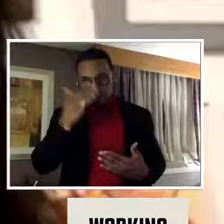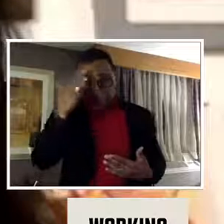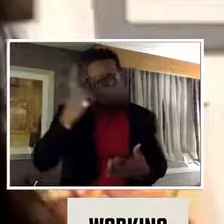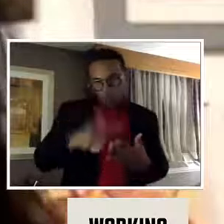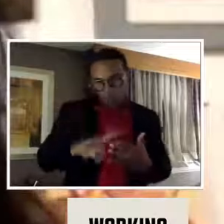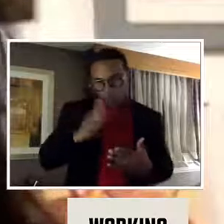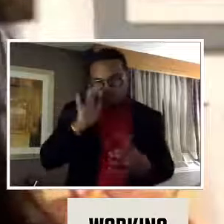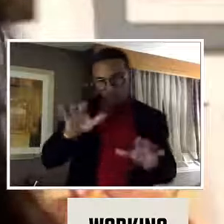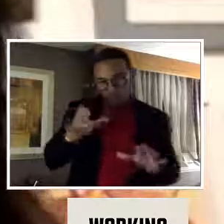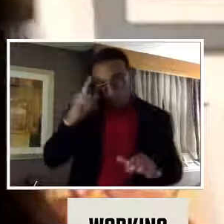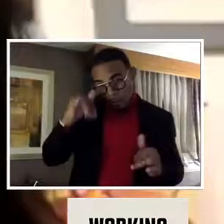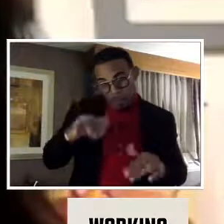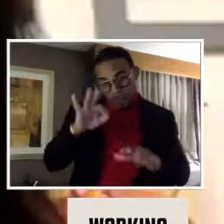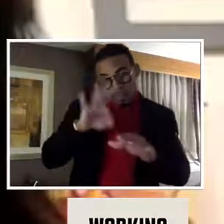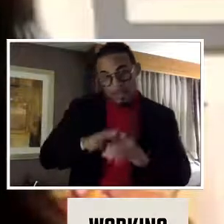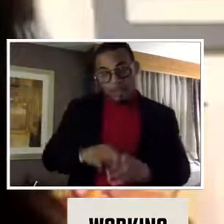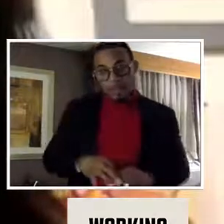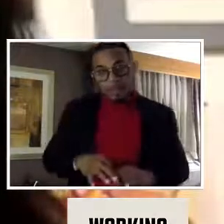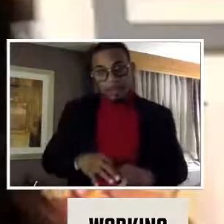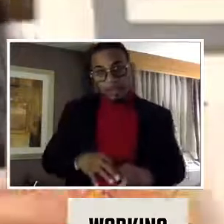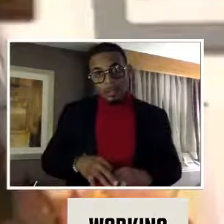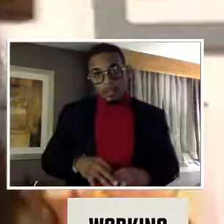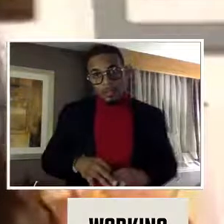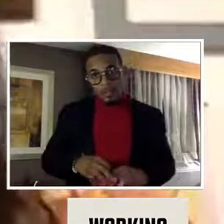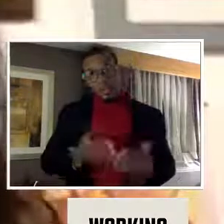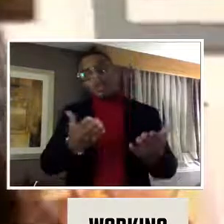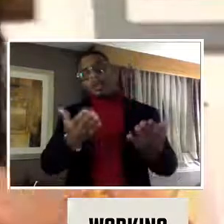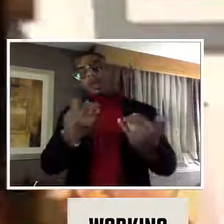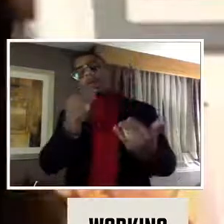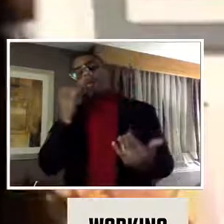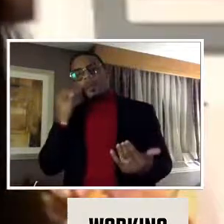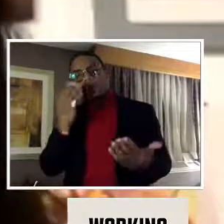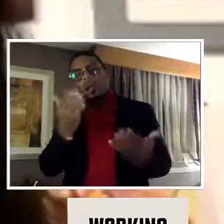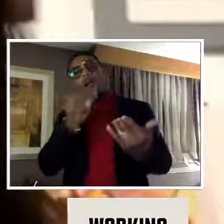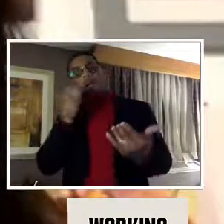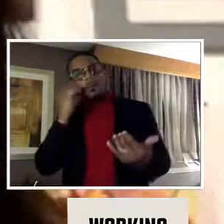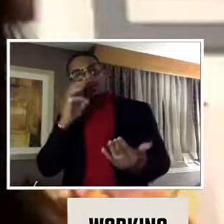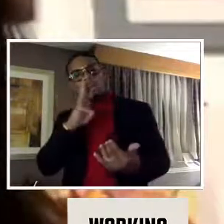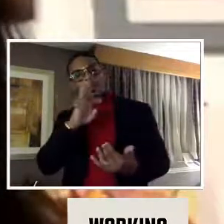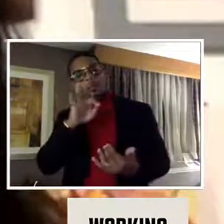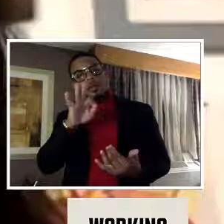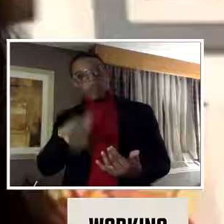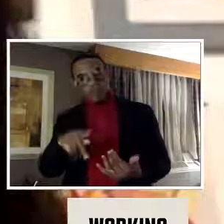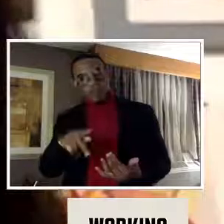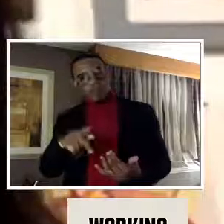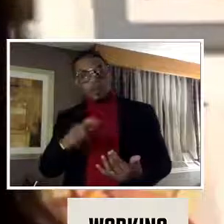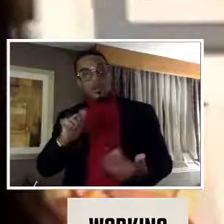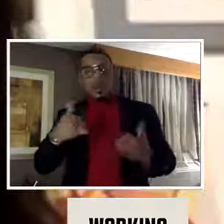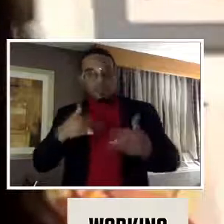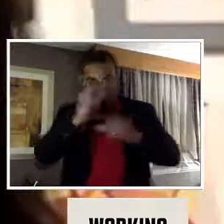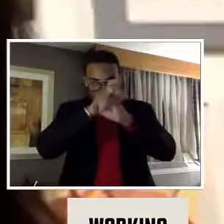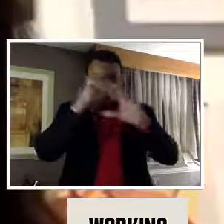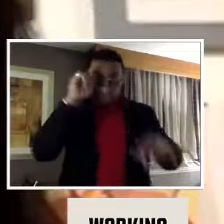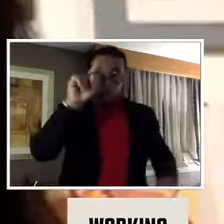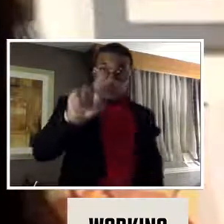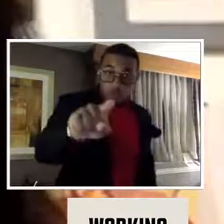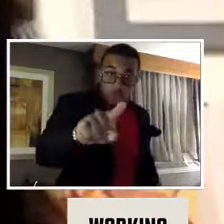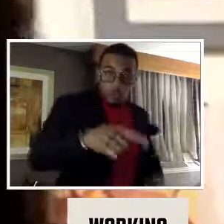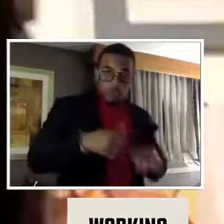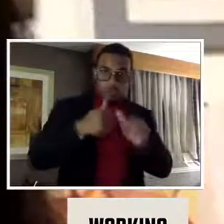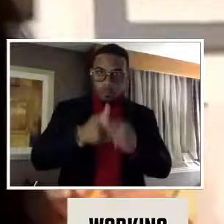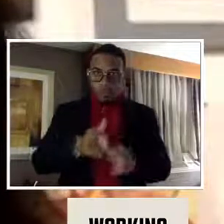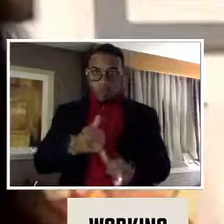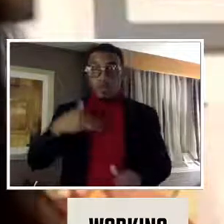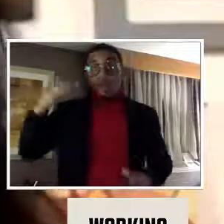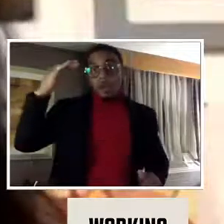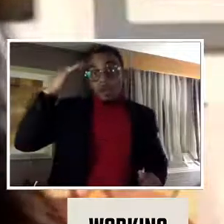what they're going to do for this election, come home. Come home to the WFP. We have a vision for you to follow.